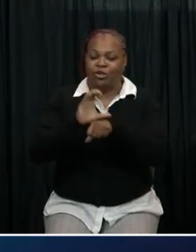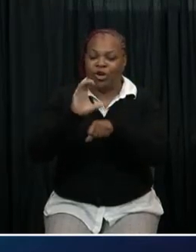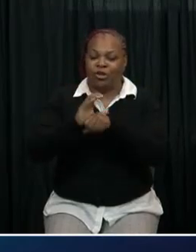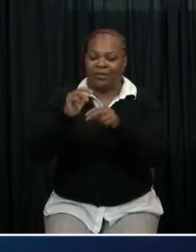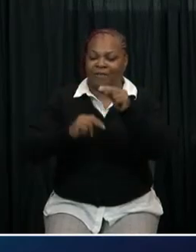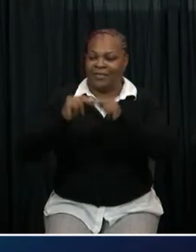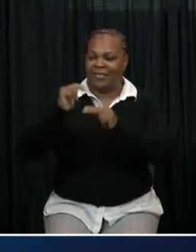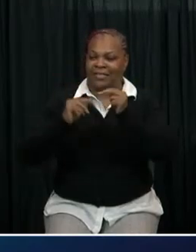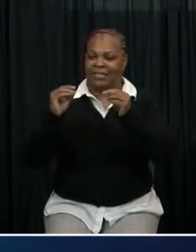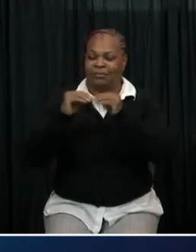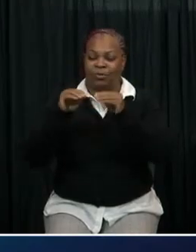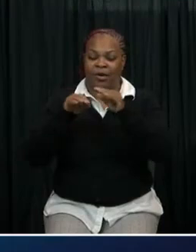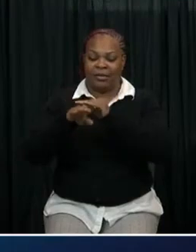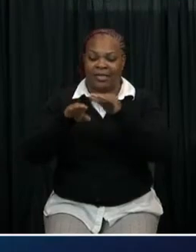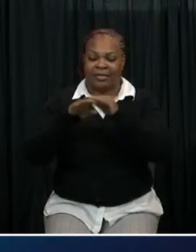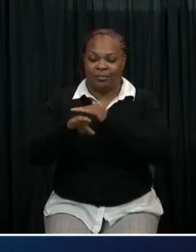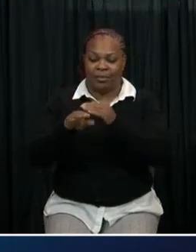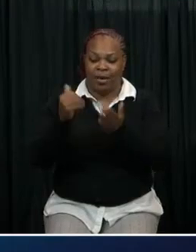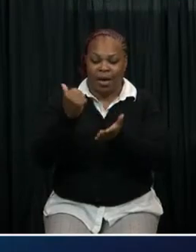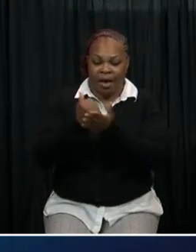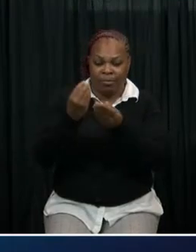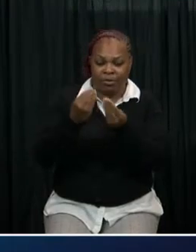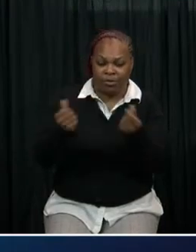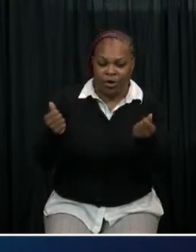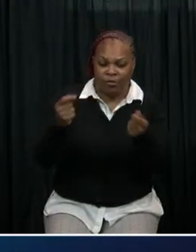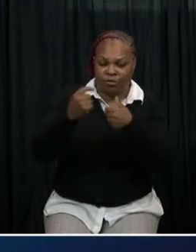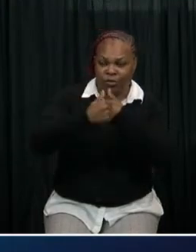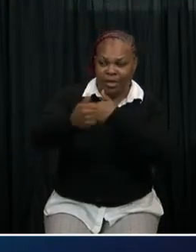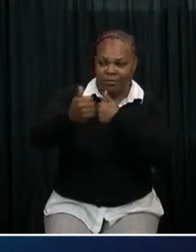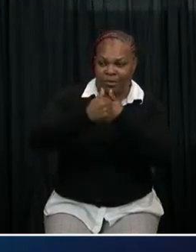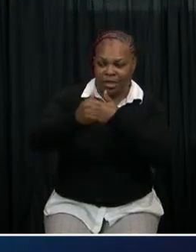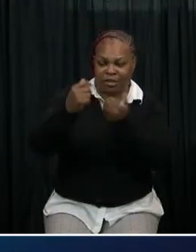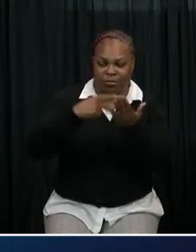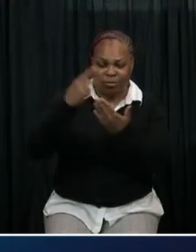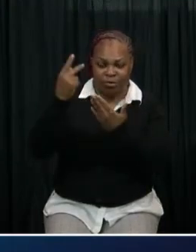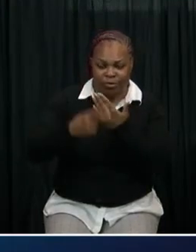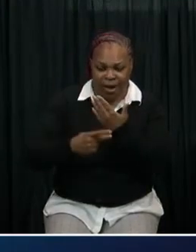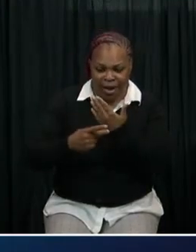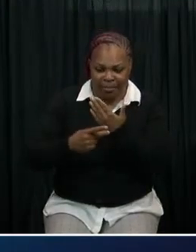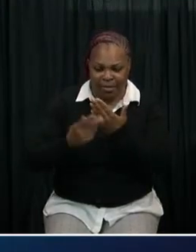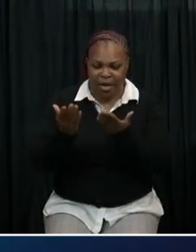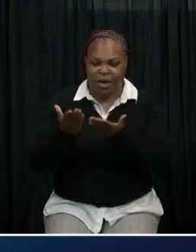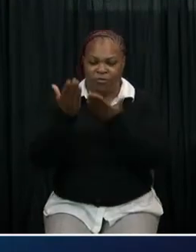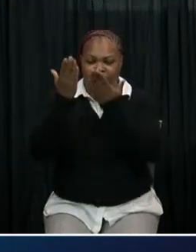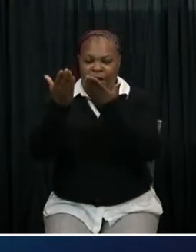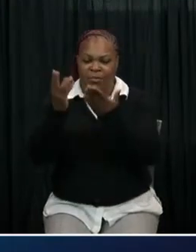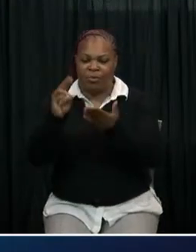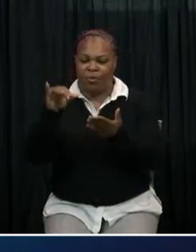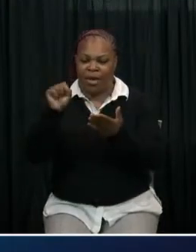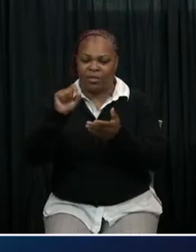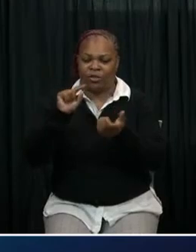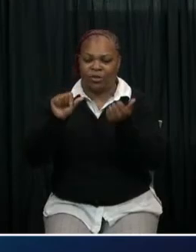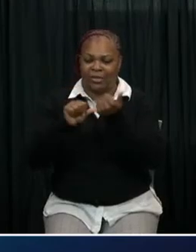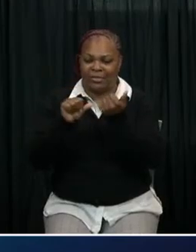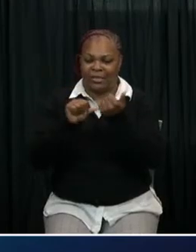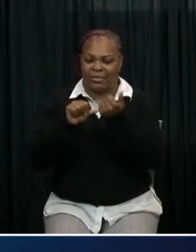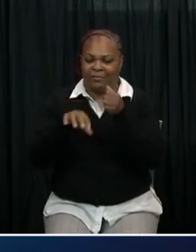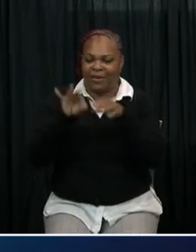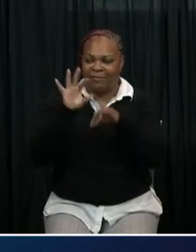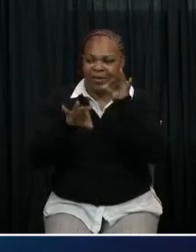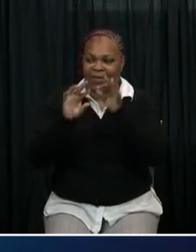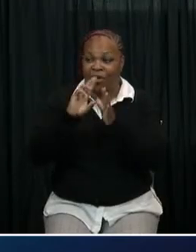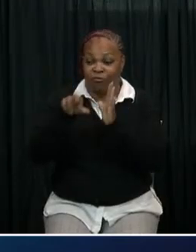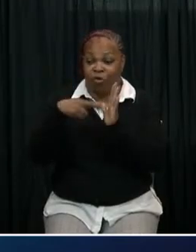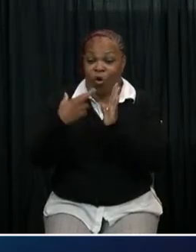more accessible, help solve transportation programs, and recommend ways to assist in the discovery of